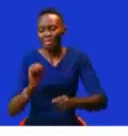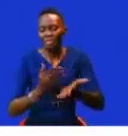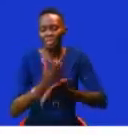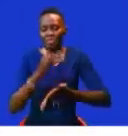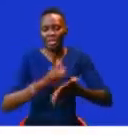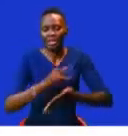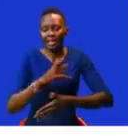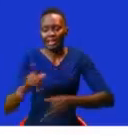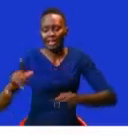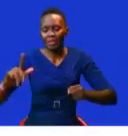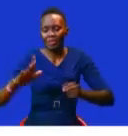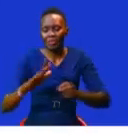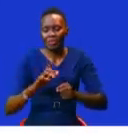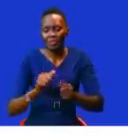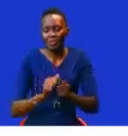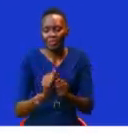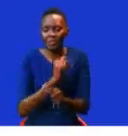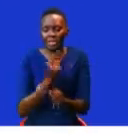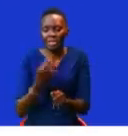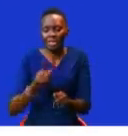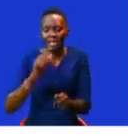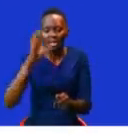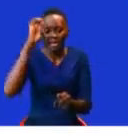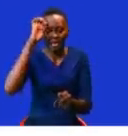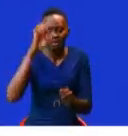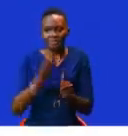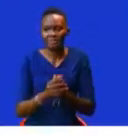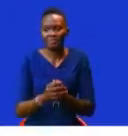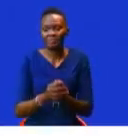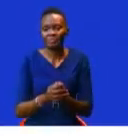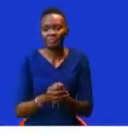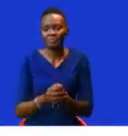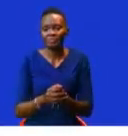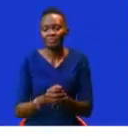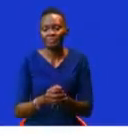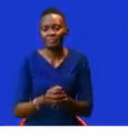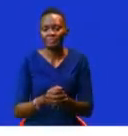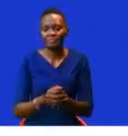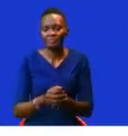girls complete education. Nekala TV wa County Migori and Peter Ogi.